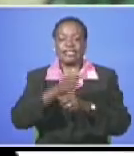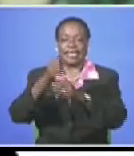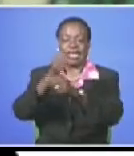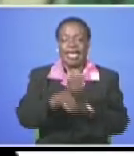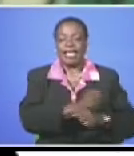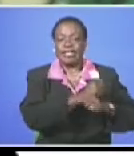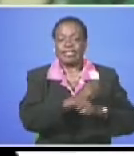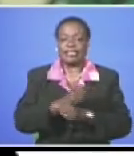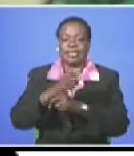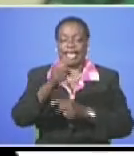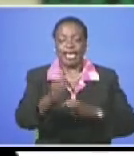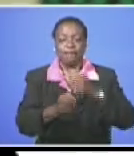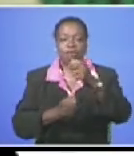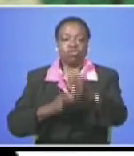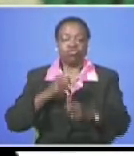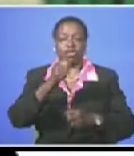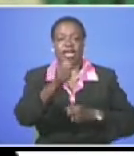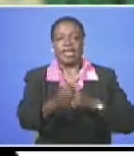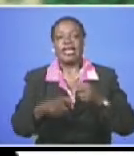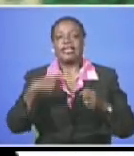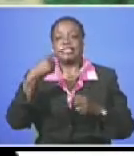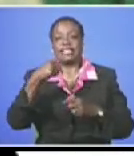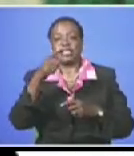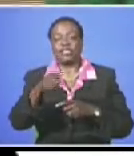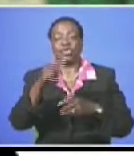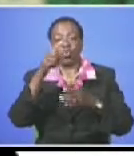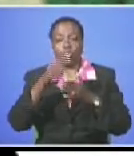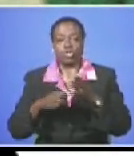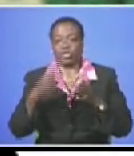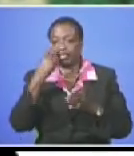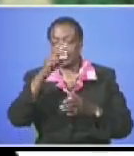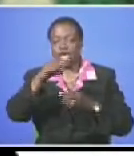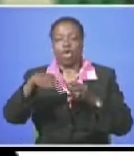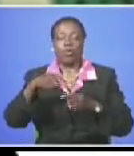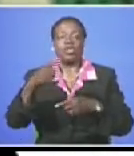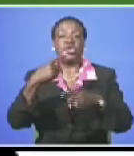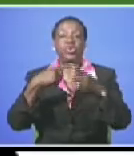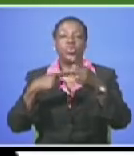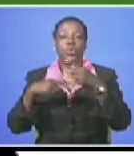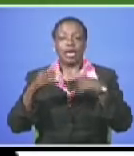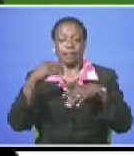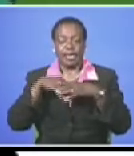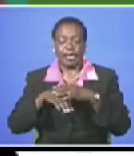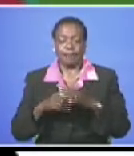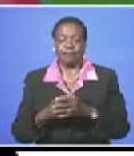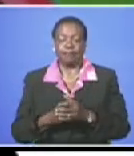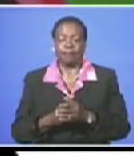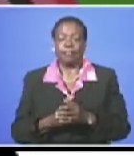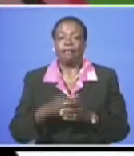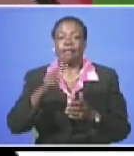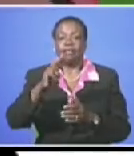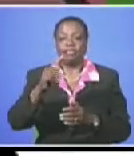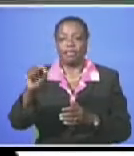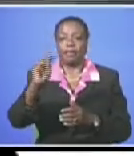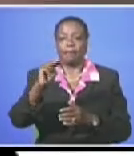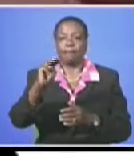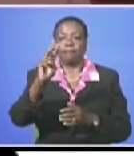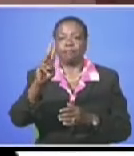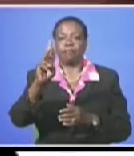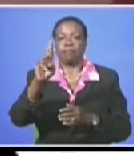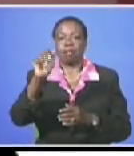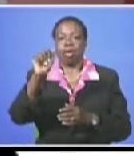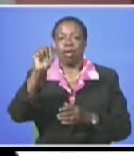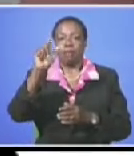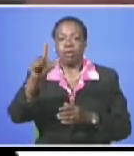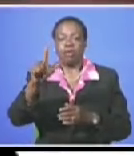of what they can see when they go in, but it's done in a way that's really colorful, which speaks to another part of our history. The mural was sponsored by Alive, who was